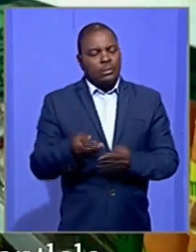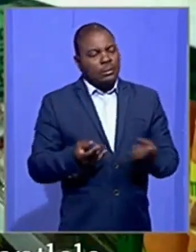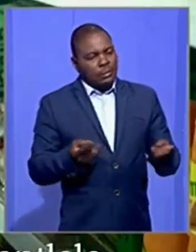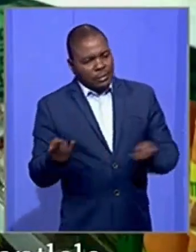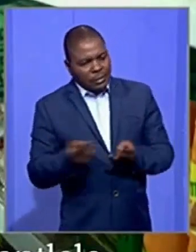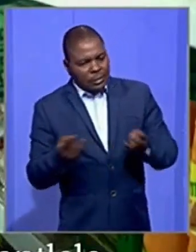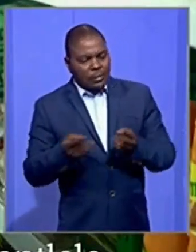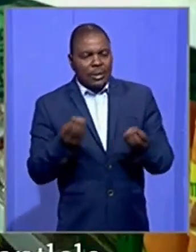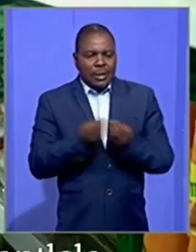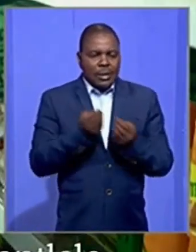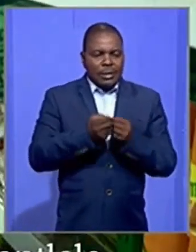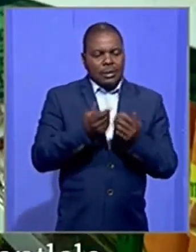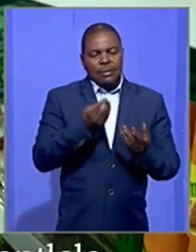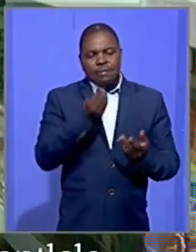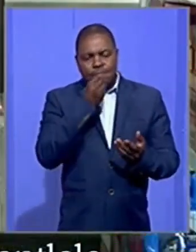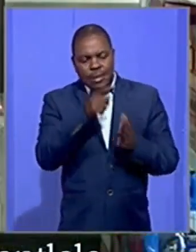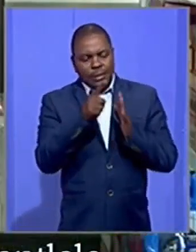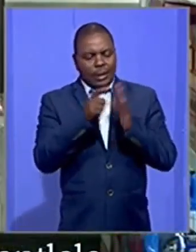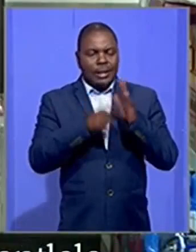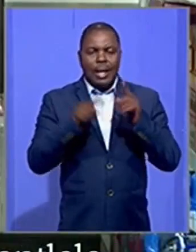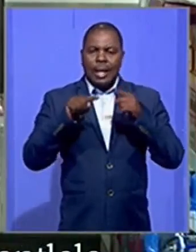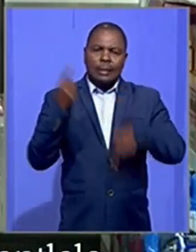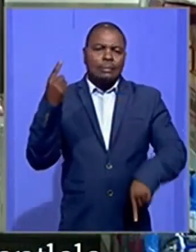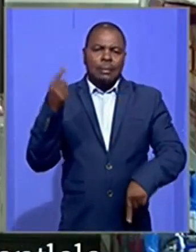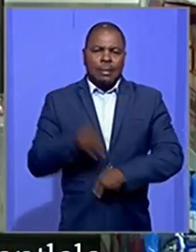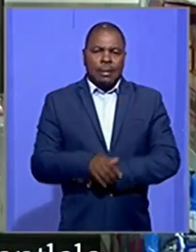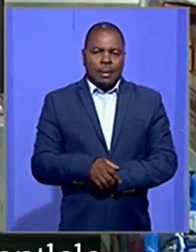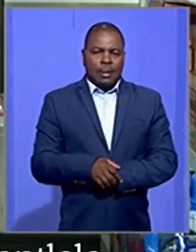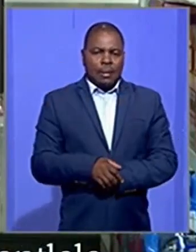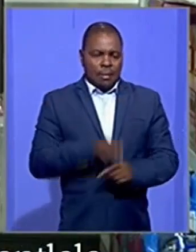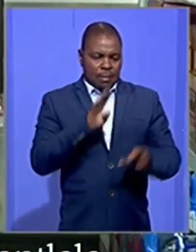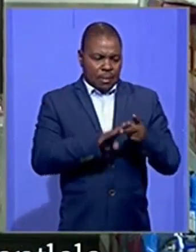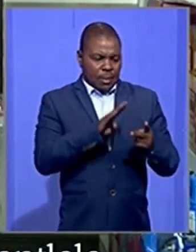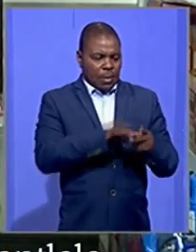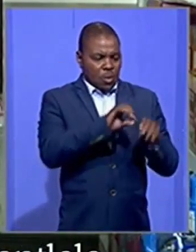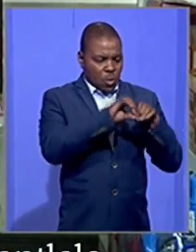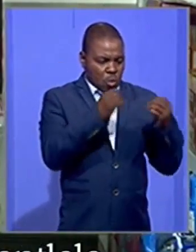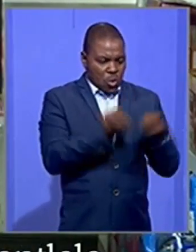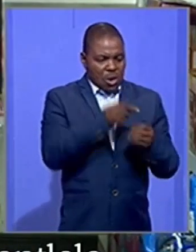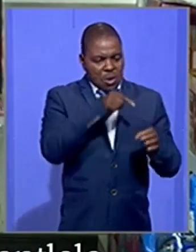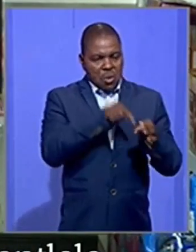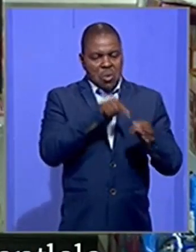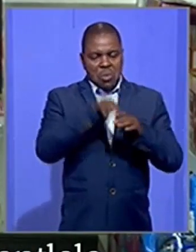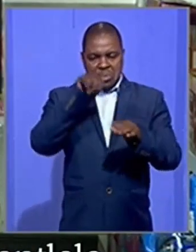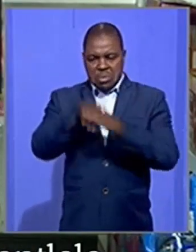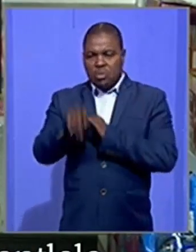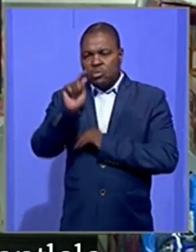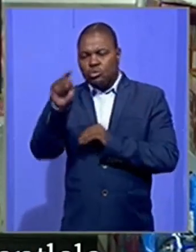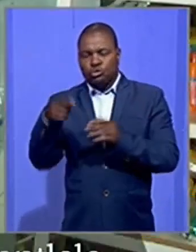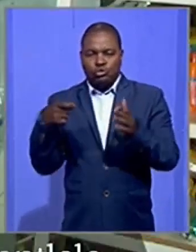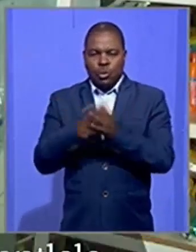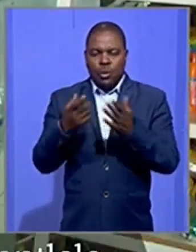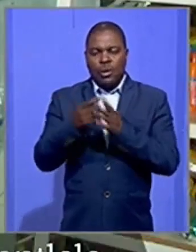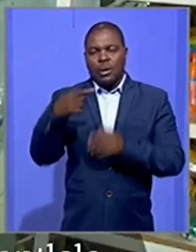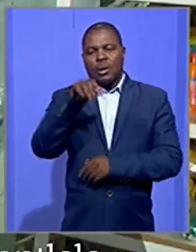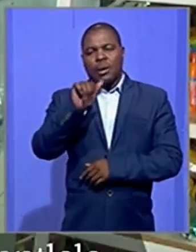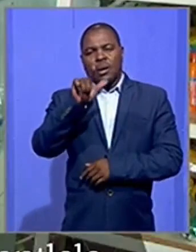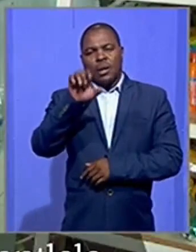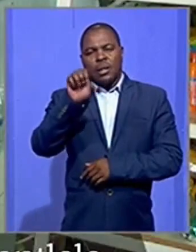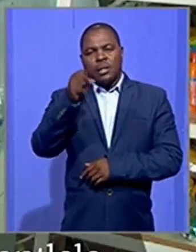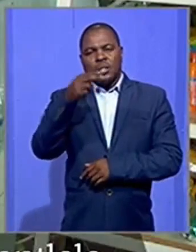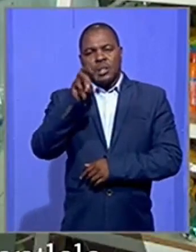tse felletsweng ke nako. Mokgatlo o boetse o kene letsholo la ho phenyekolla mabenkele ana ga le shewe. Nakong ya